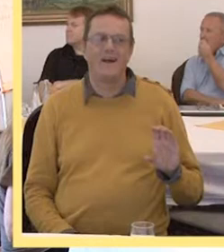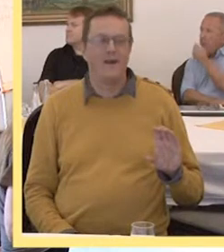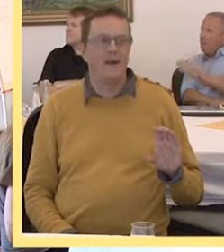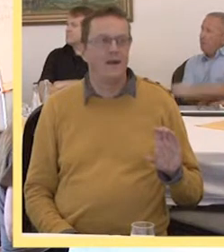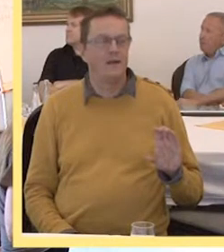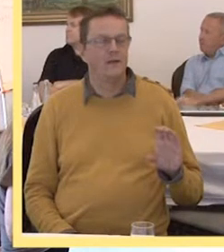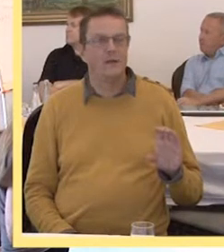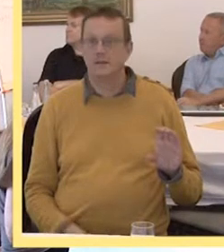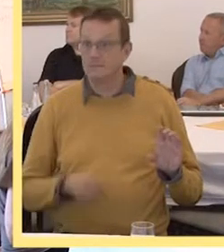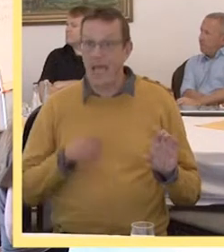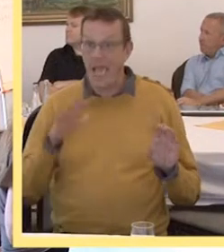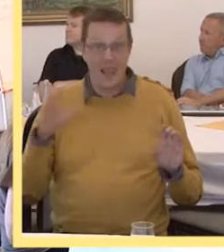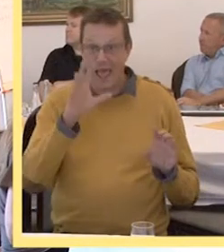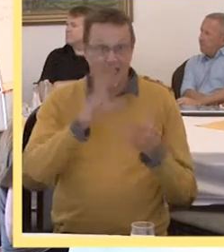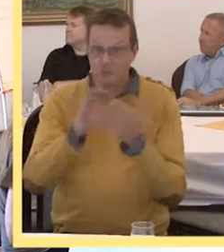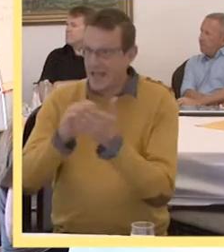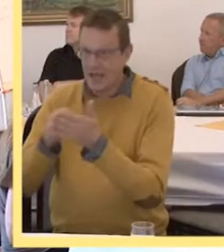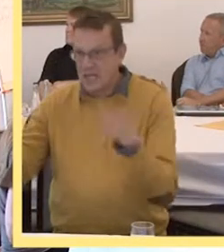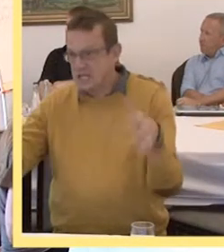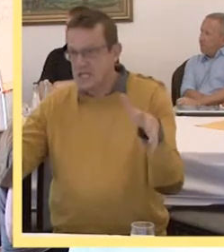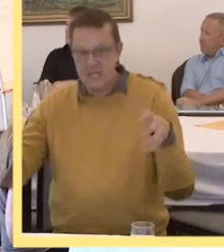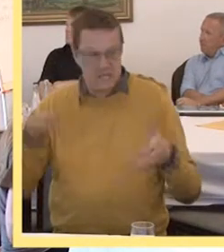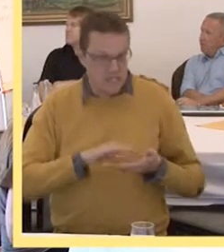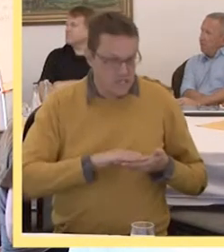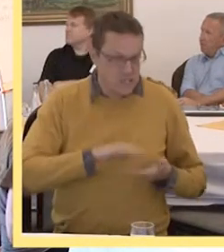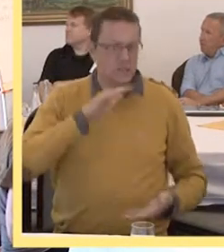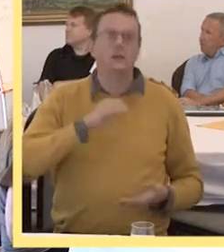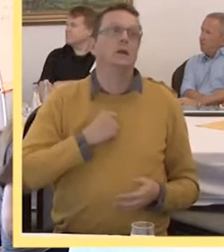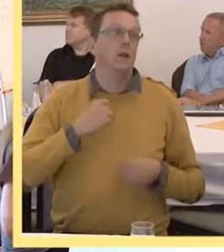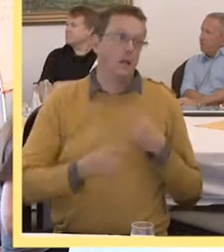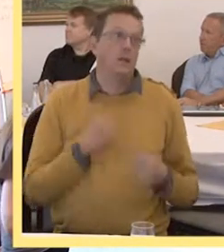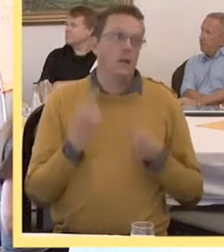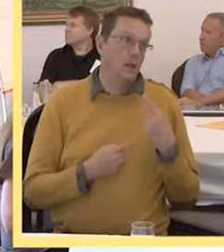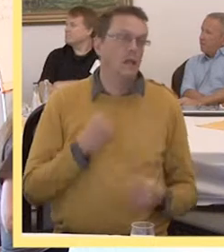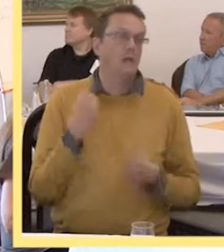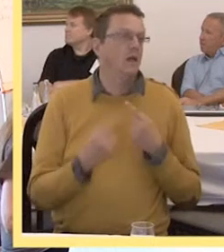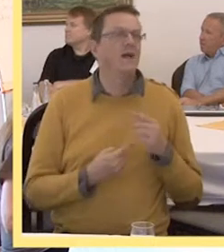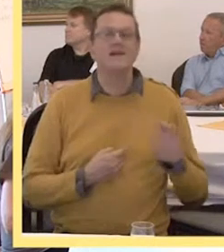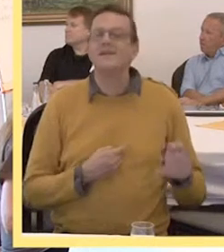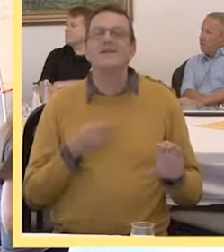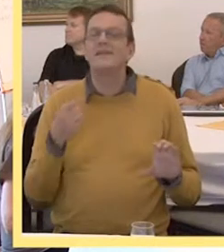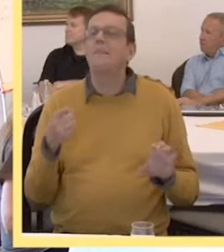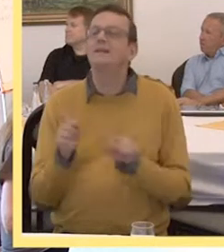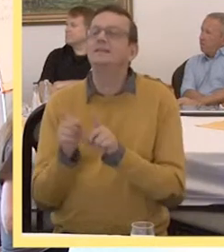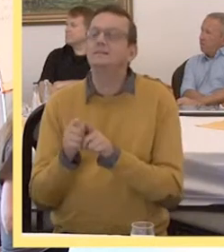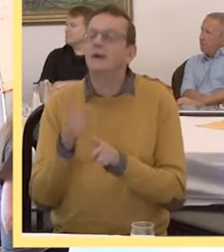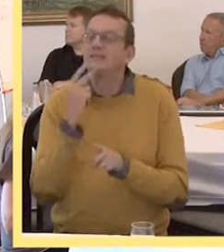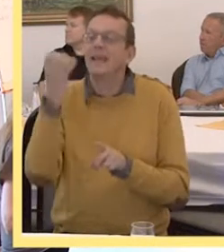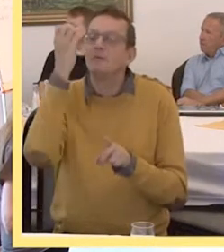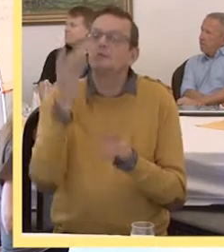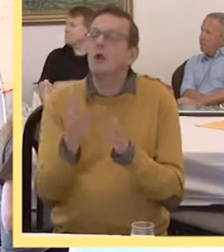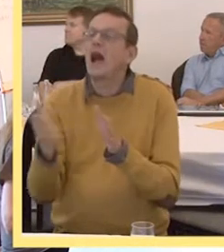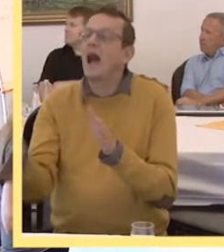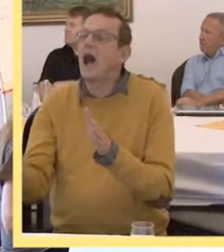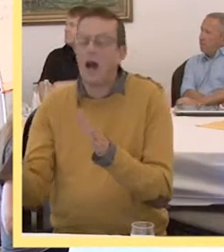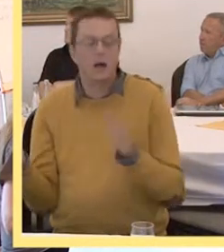combining all the findings from all guidelines, so a never-ending story, but to cut the information down and produce action